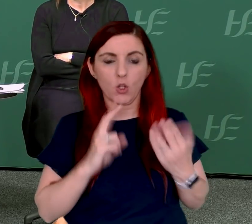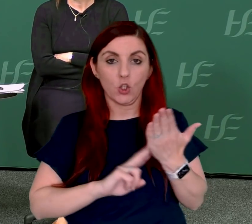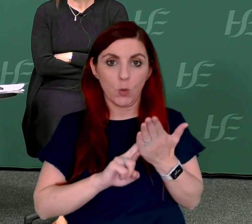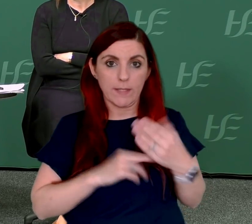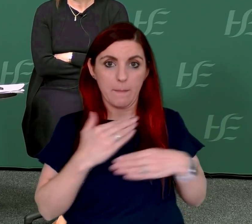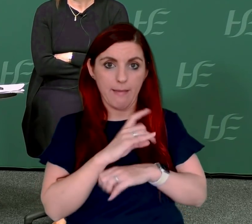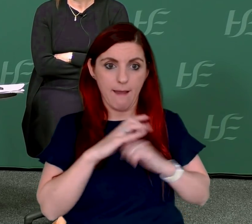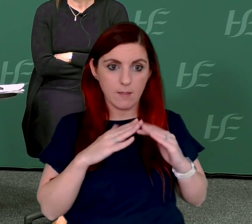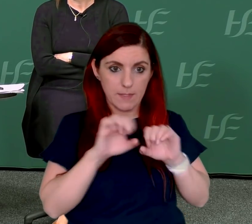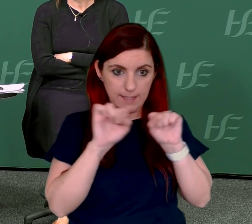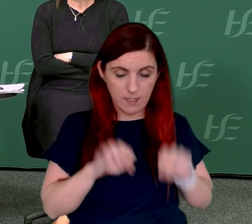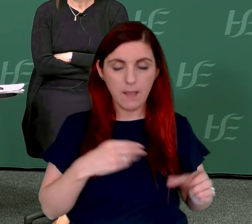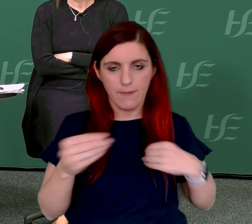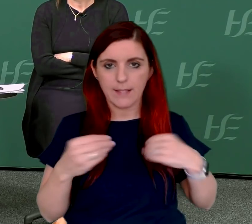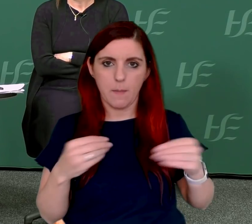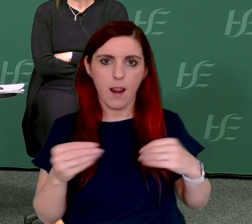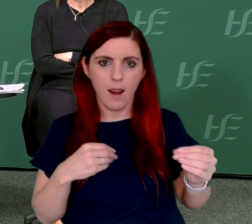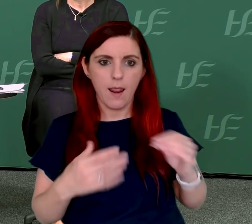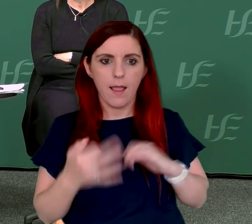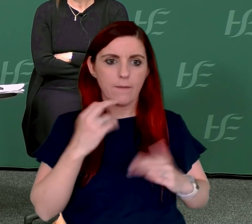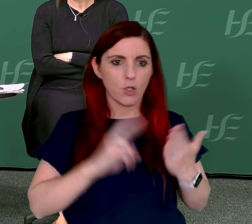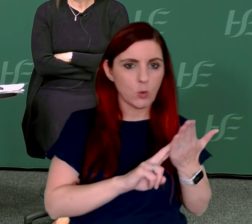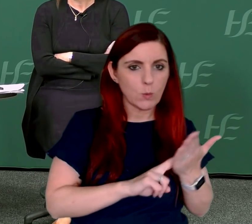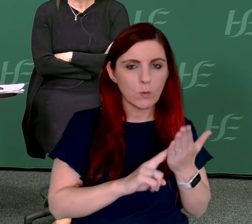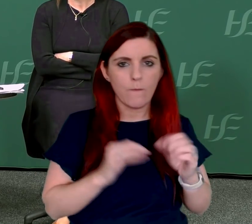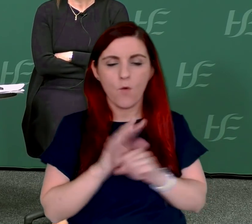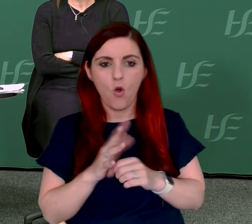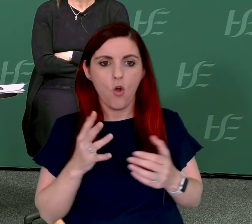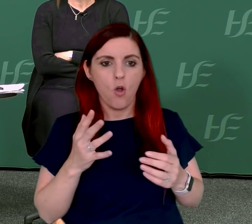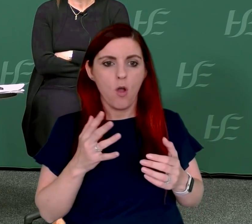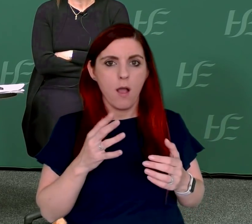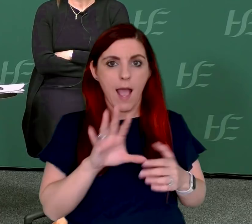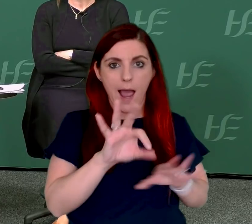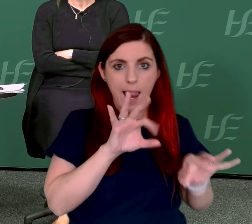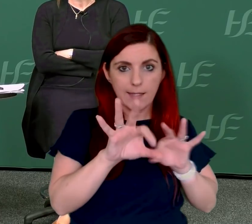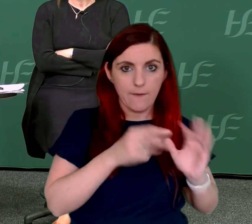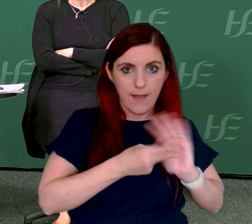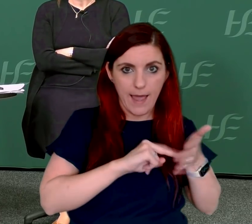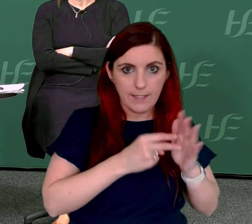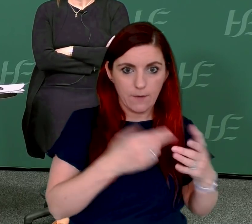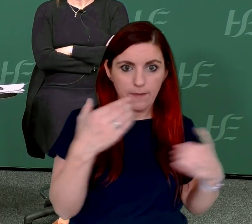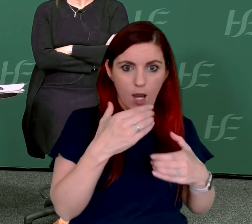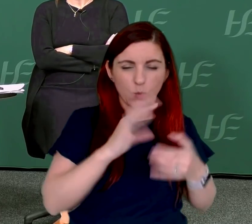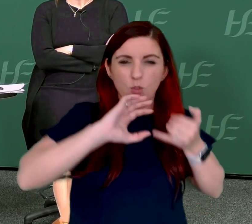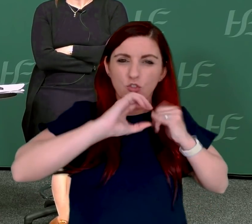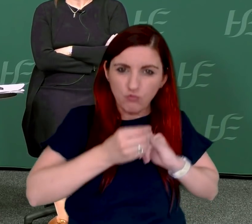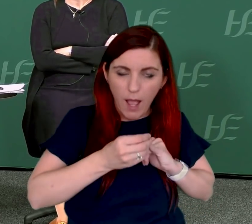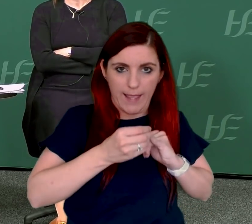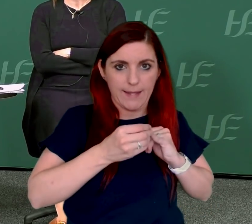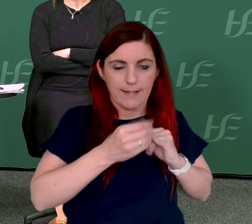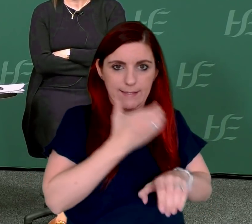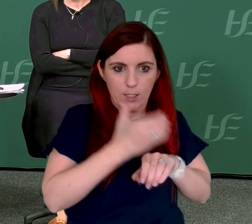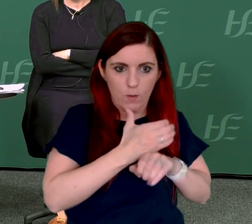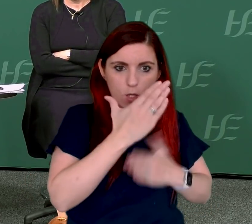by the hospital system, it's quite flexible, whether it's utilised for elective care which we want to try keep going, as Anne said, where we can,